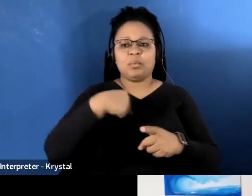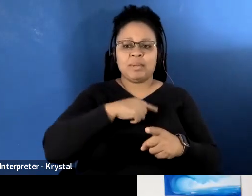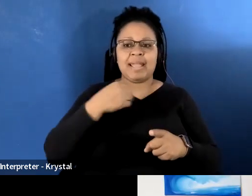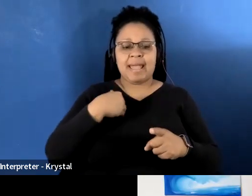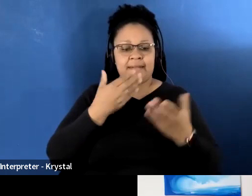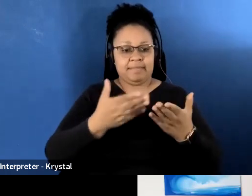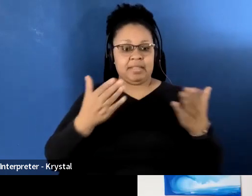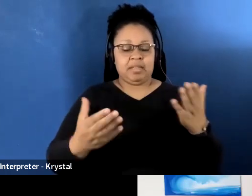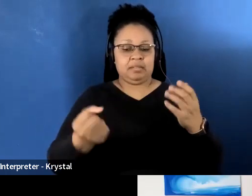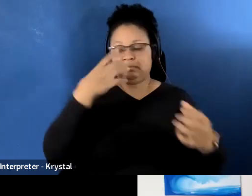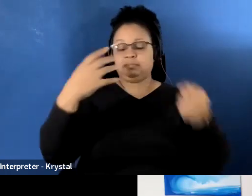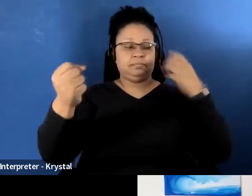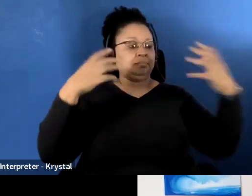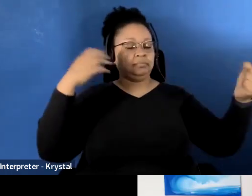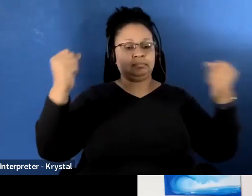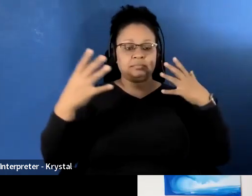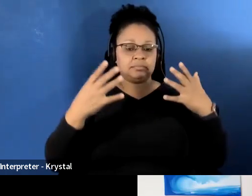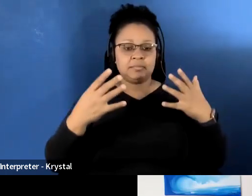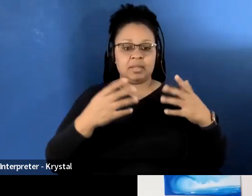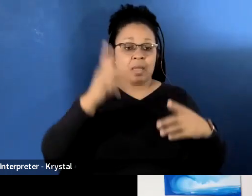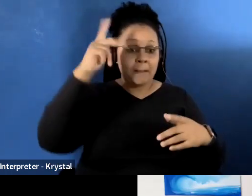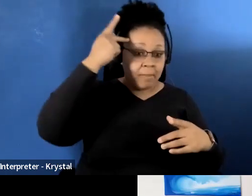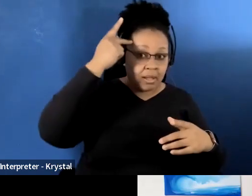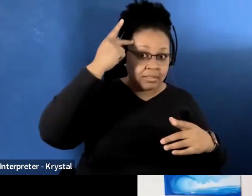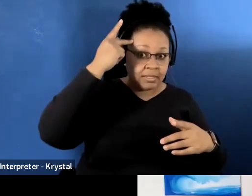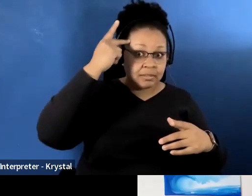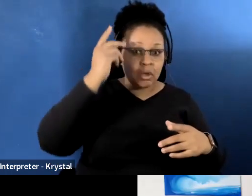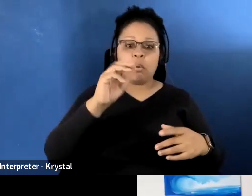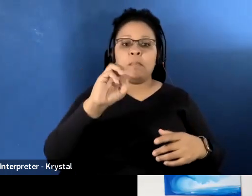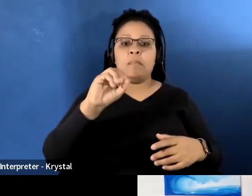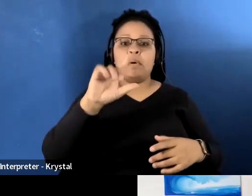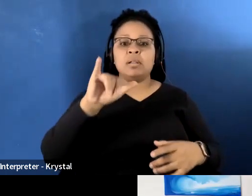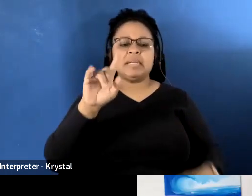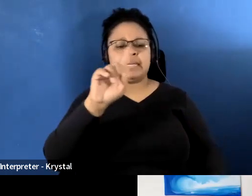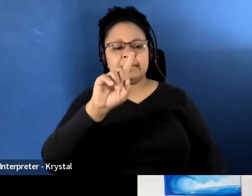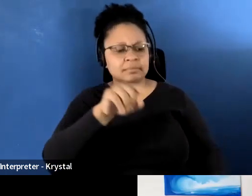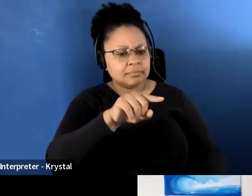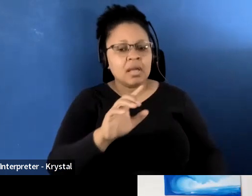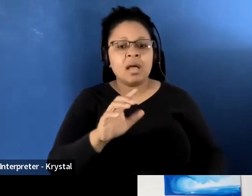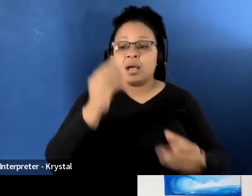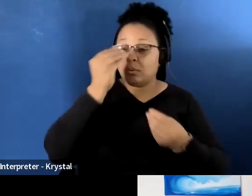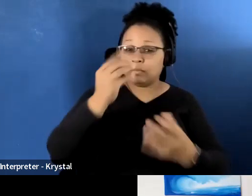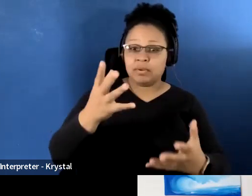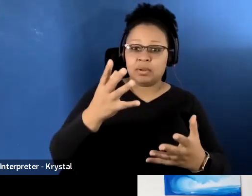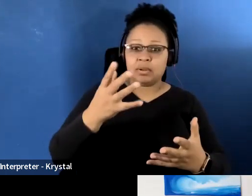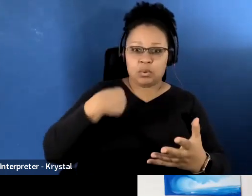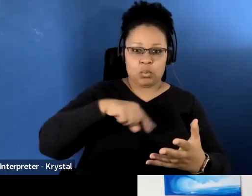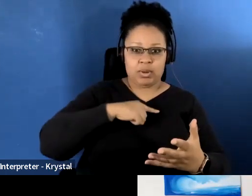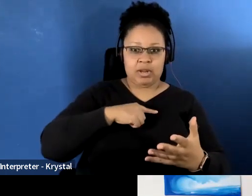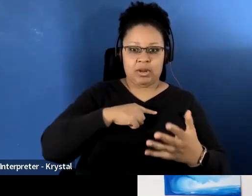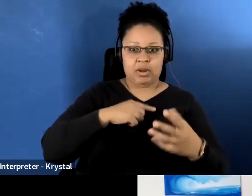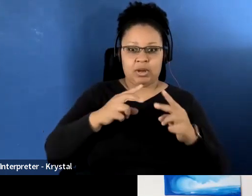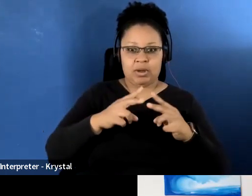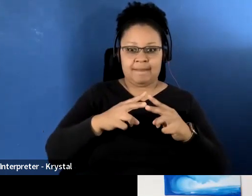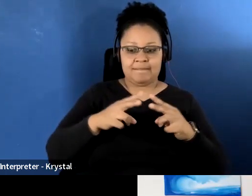things coming at us from all sides. Politics. Oh, Molly's holding up her finger. I just want to let you folks know we're very